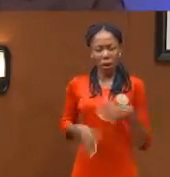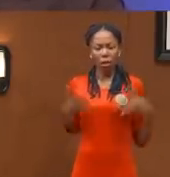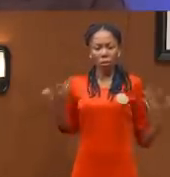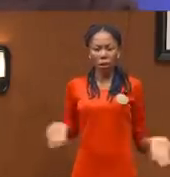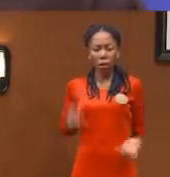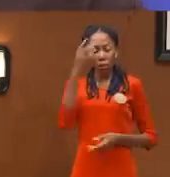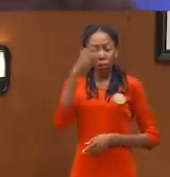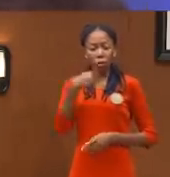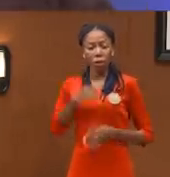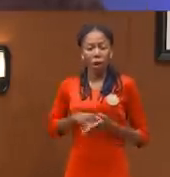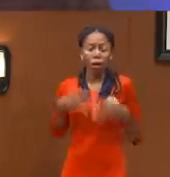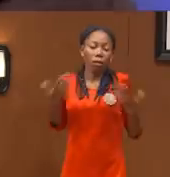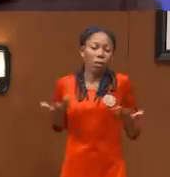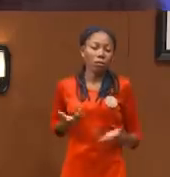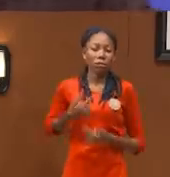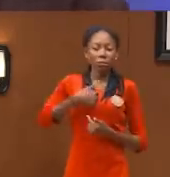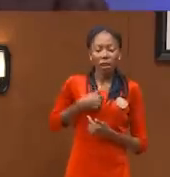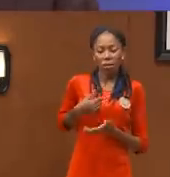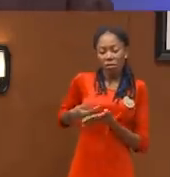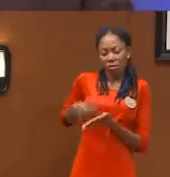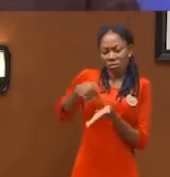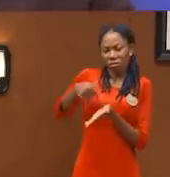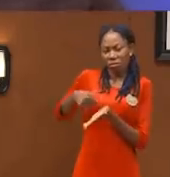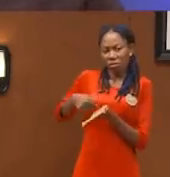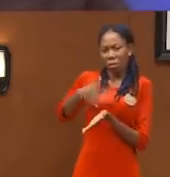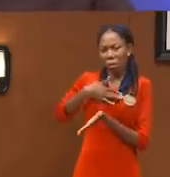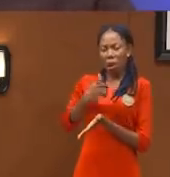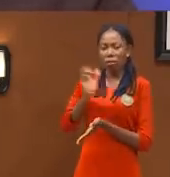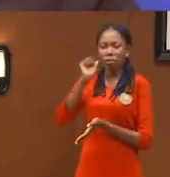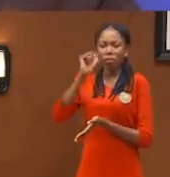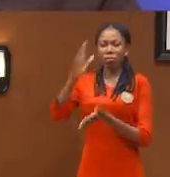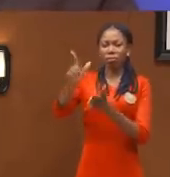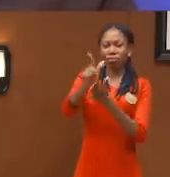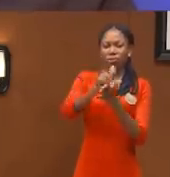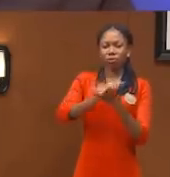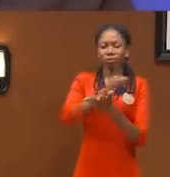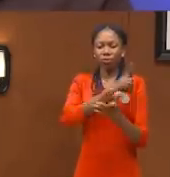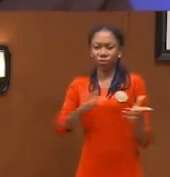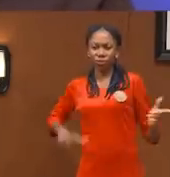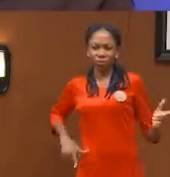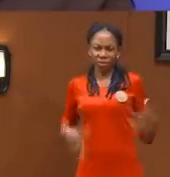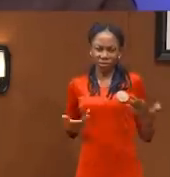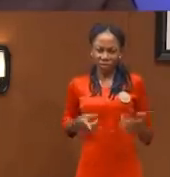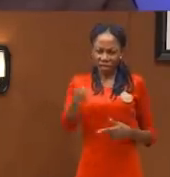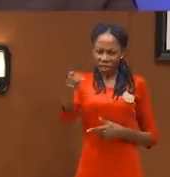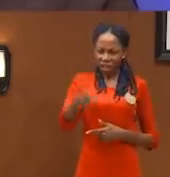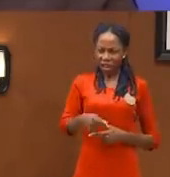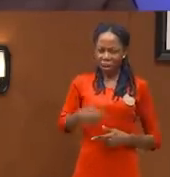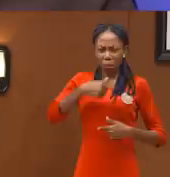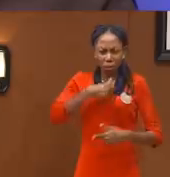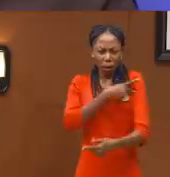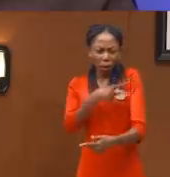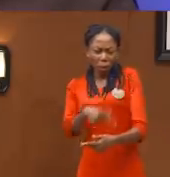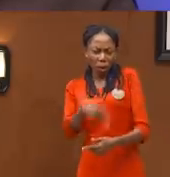didn't save money, that he's owing his landlord rent, his this, his that, that he has so much expenses to me. I said, but I'm carrying your child and you're not talking